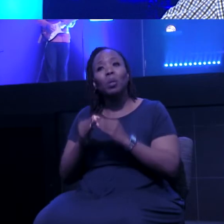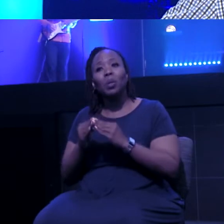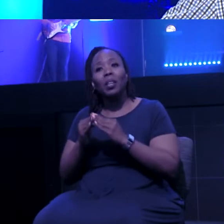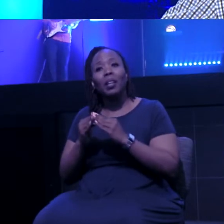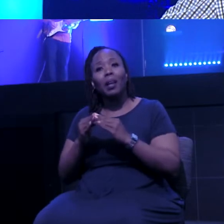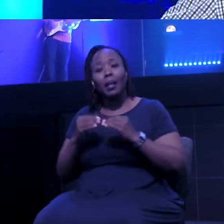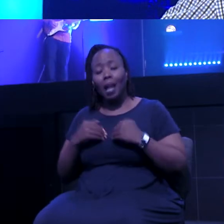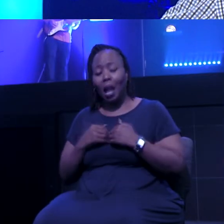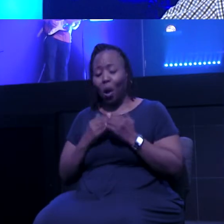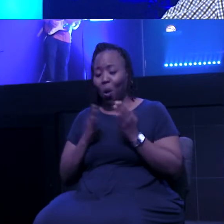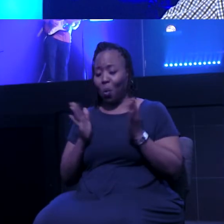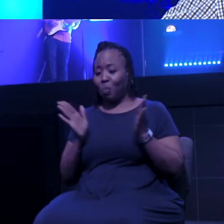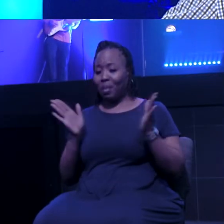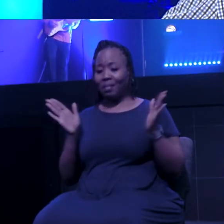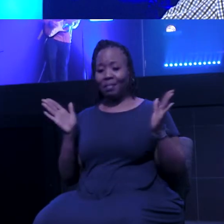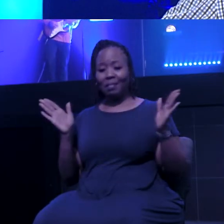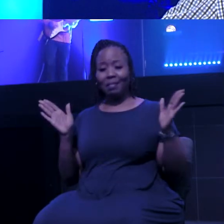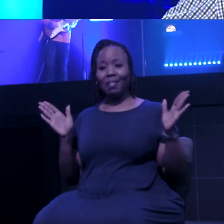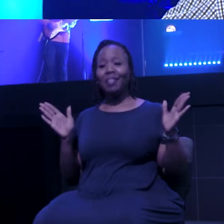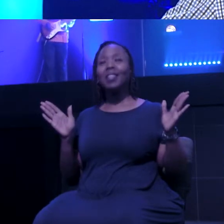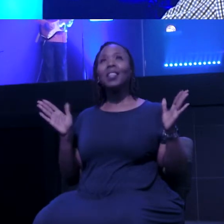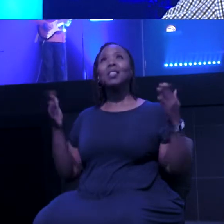open to being used by you to be